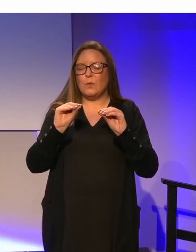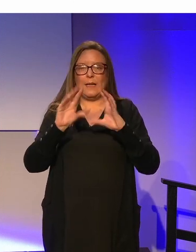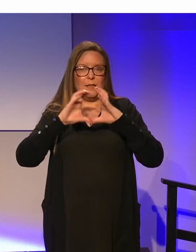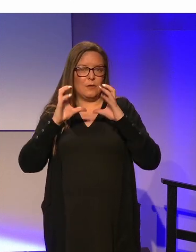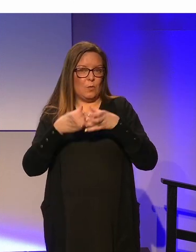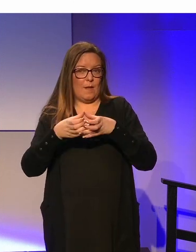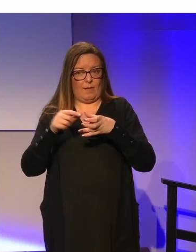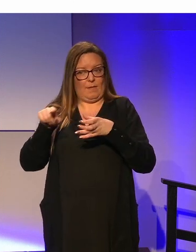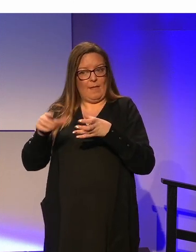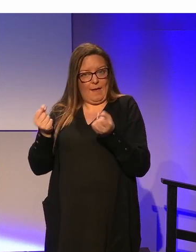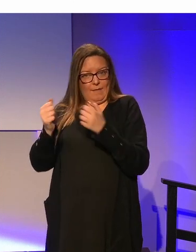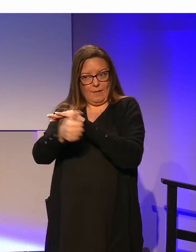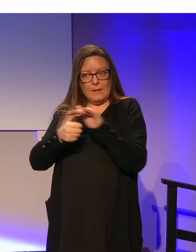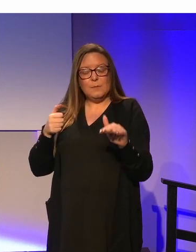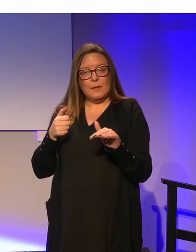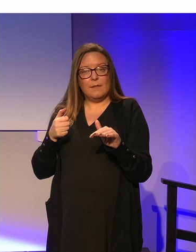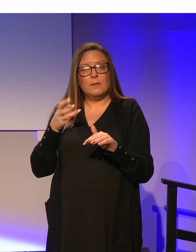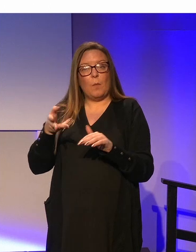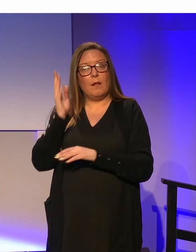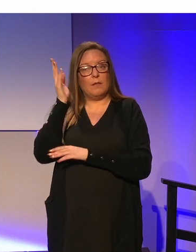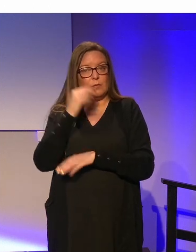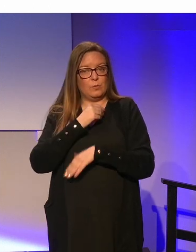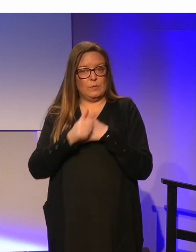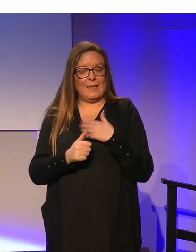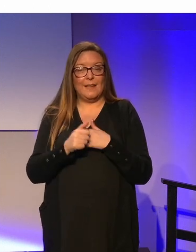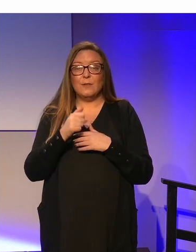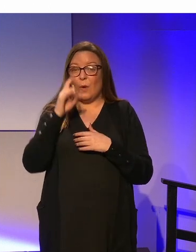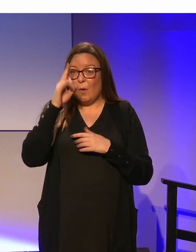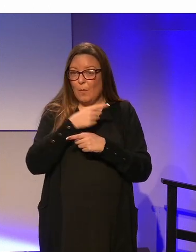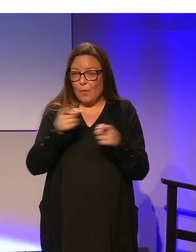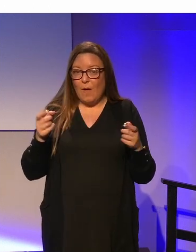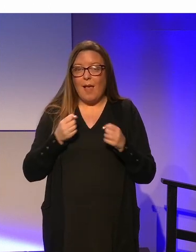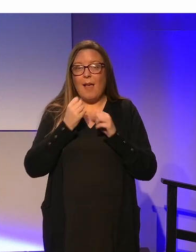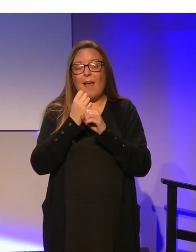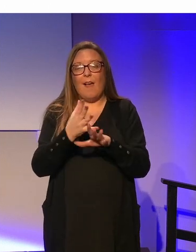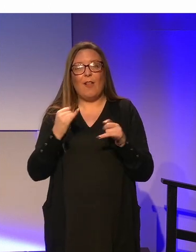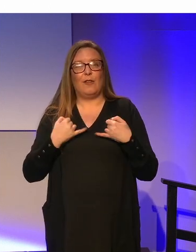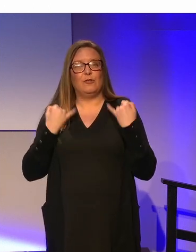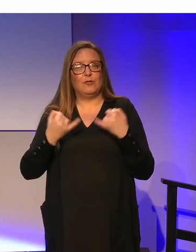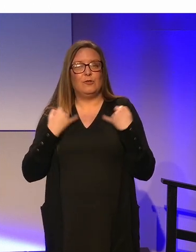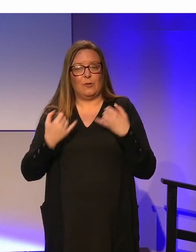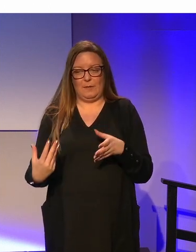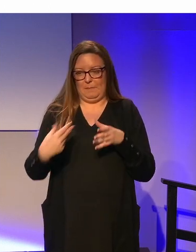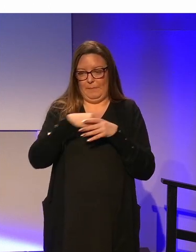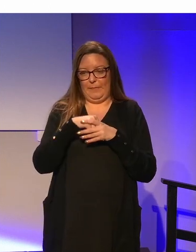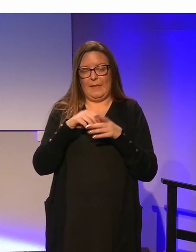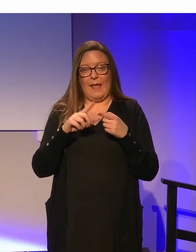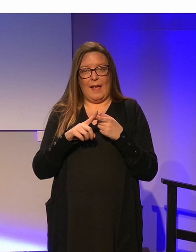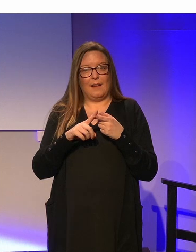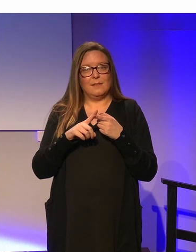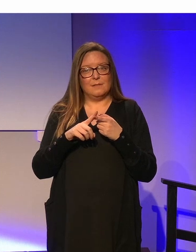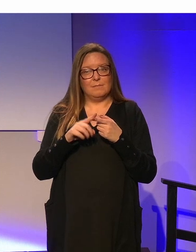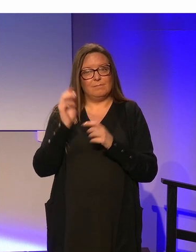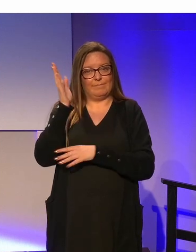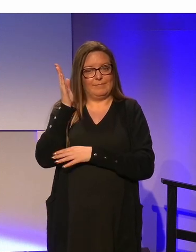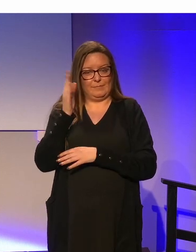of this today. So in conclusion, I sincerely hope that you all enjoy the interesting participations and contributions